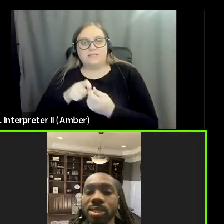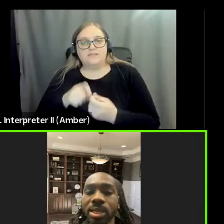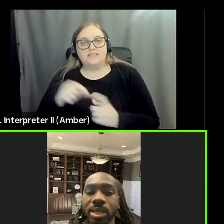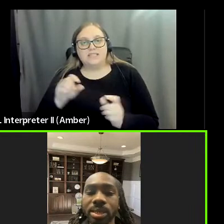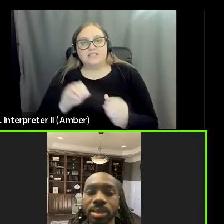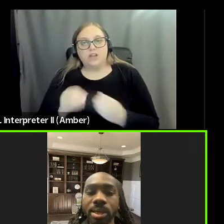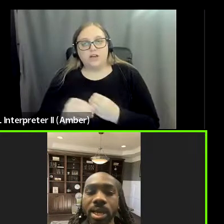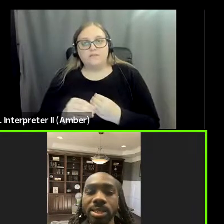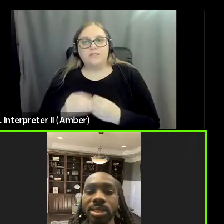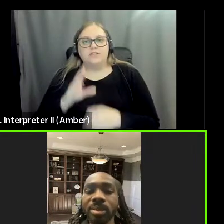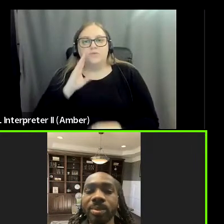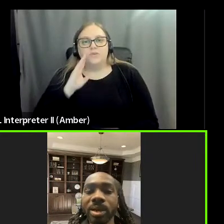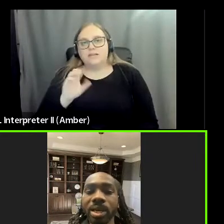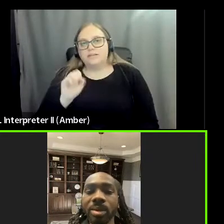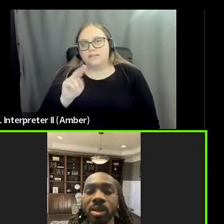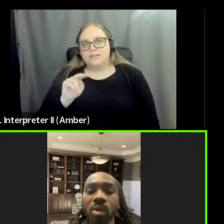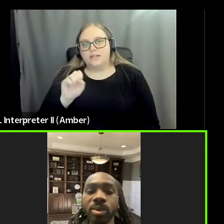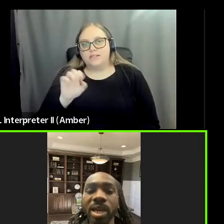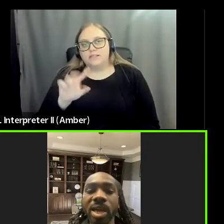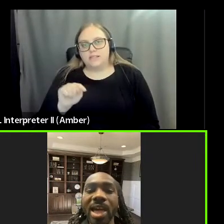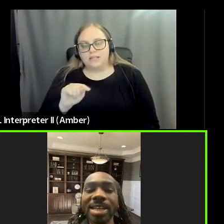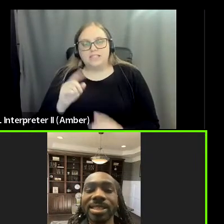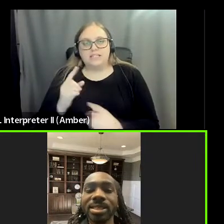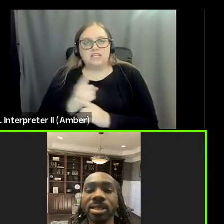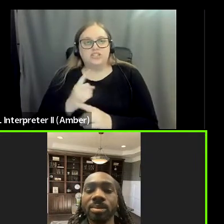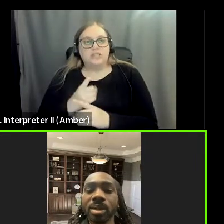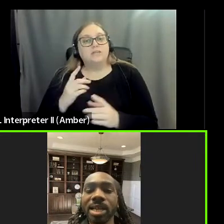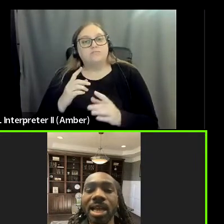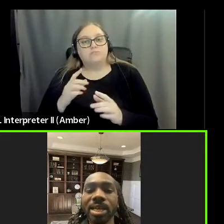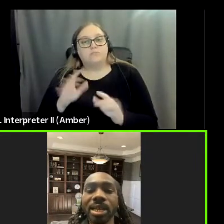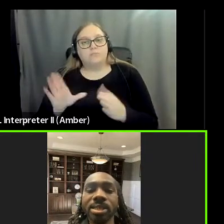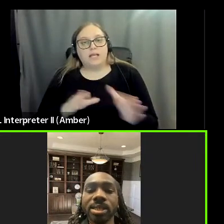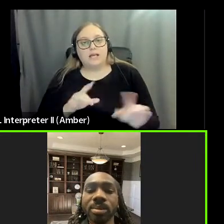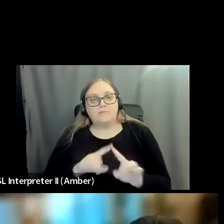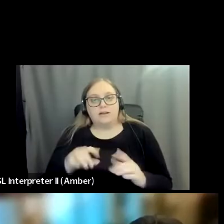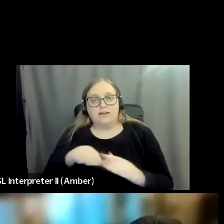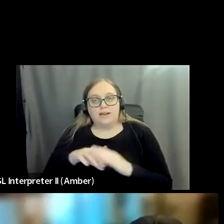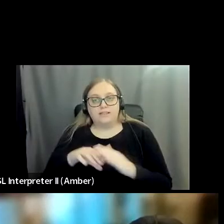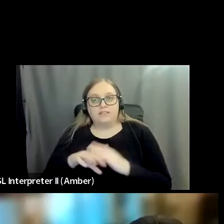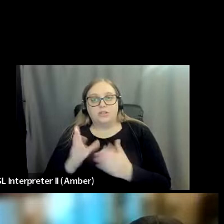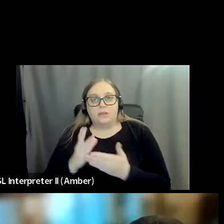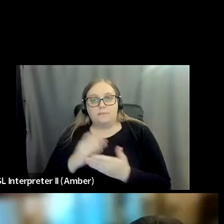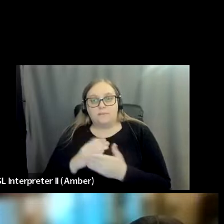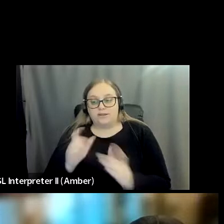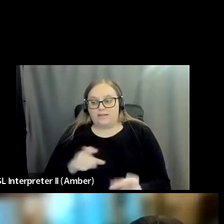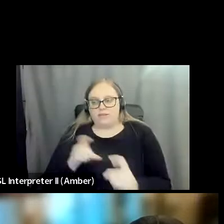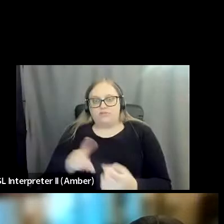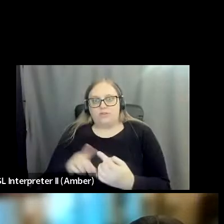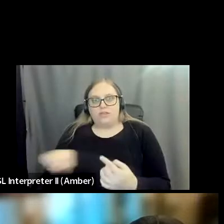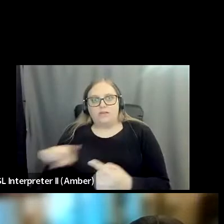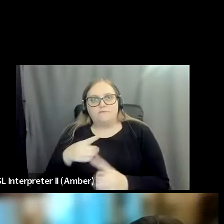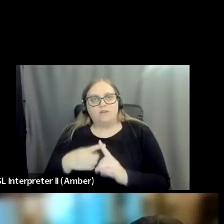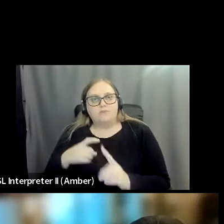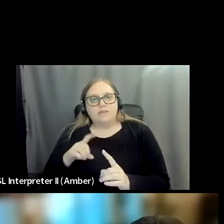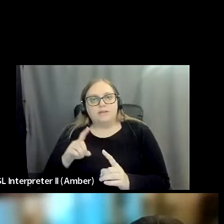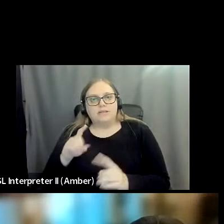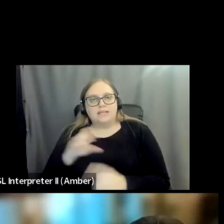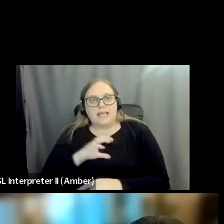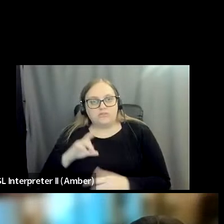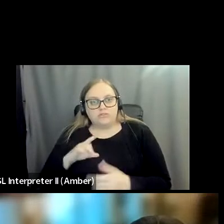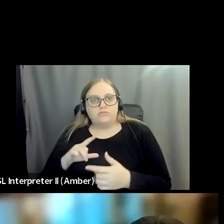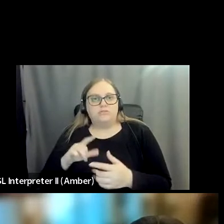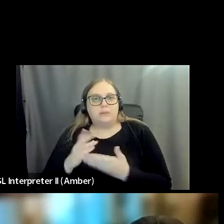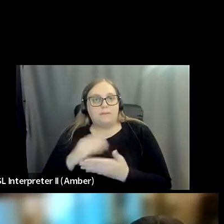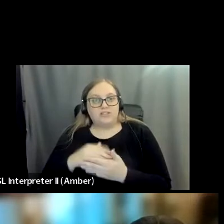will sunset as initially planned, but the office will have access to the budget allocated to them by the council and the authority necessary to continue its